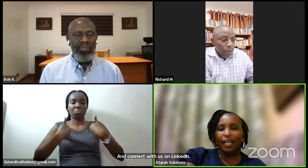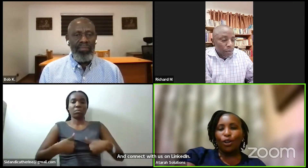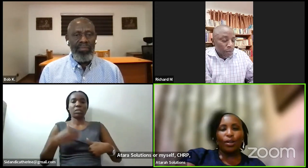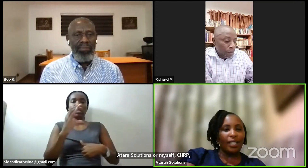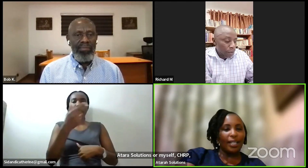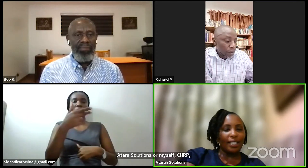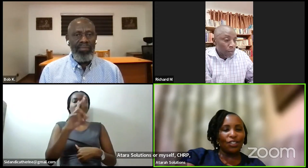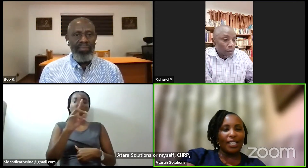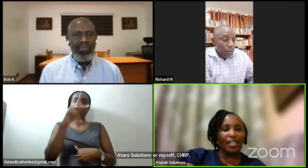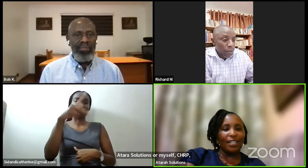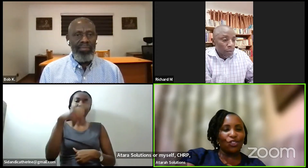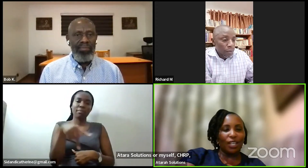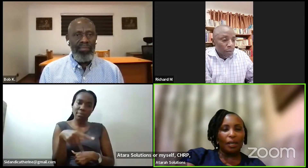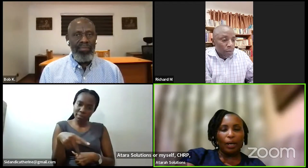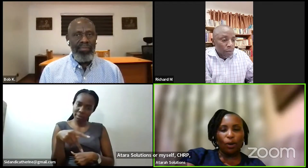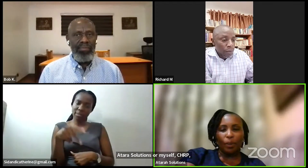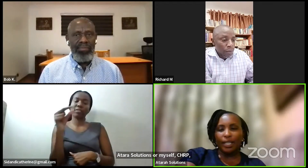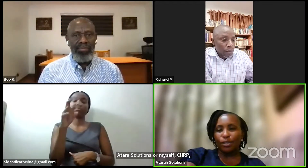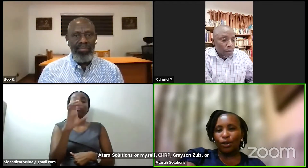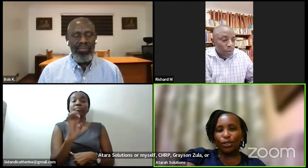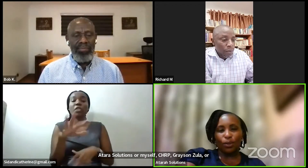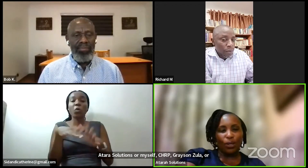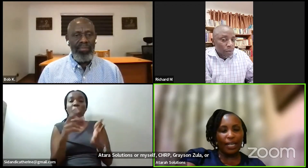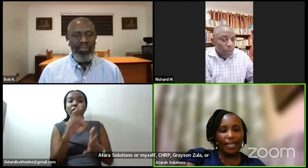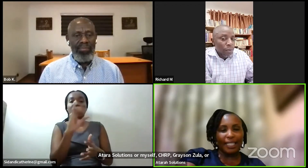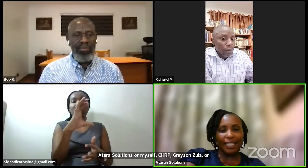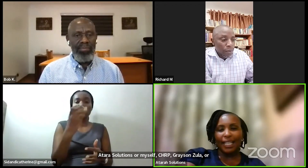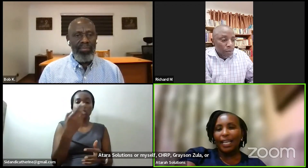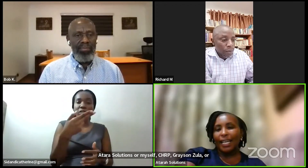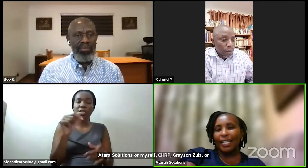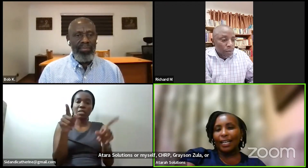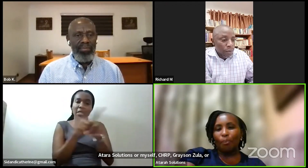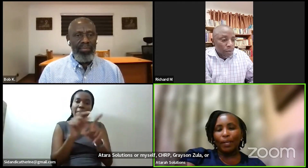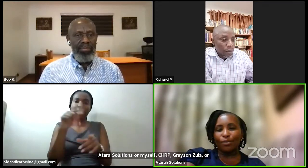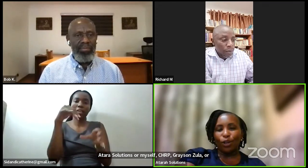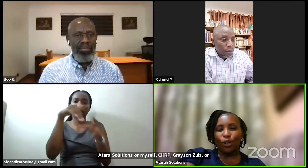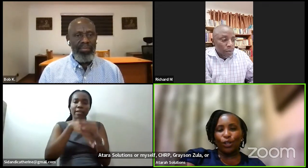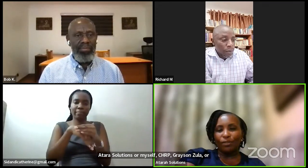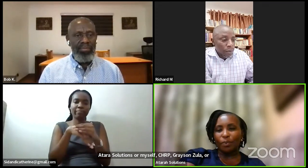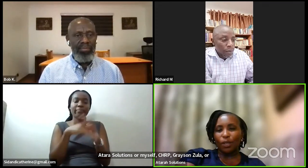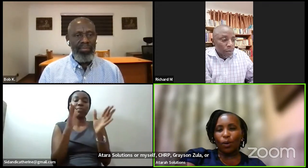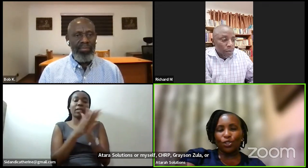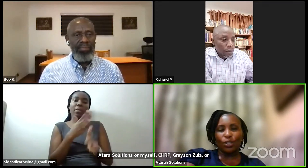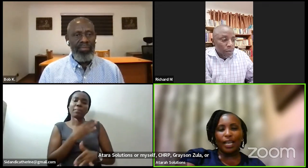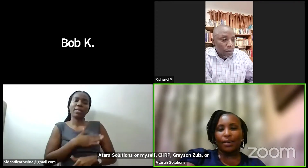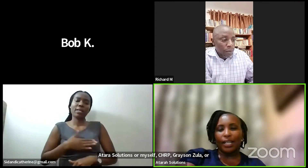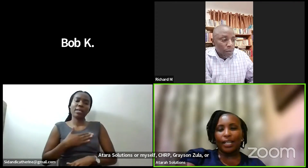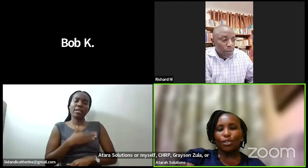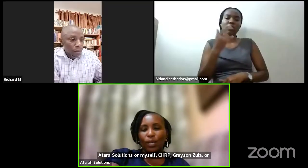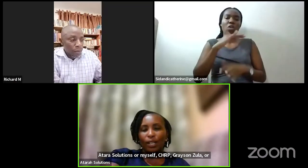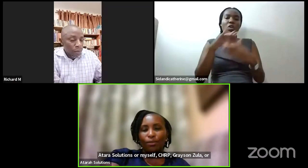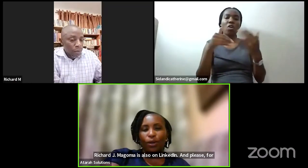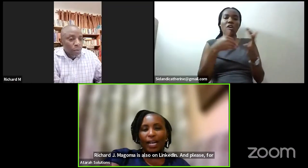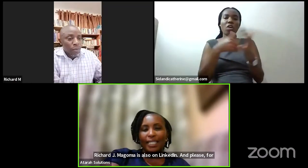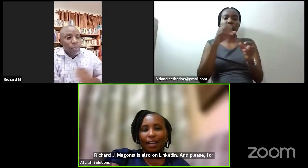Nzula, or Richard J. Magoma is also on LinkedIn. And please, for all your investment questions, write